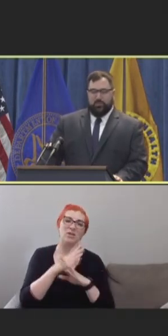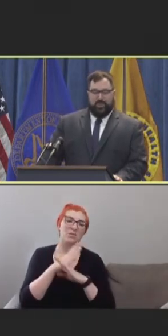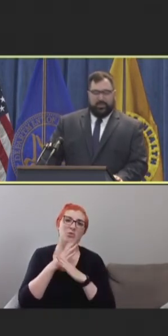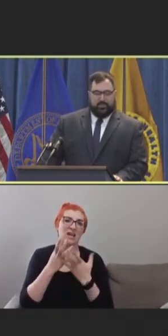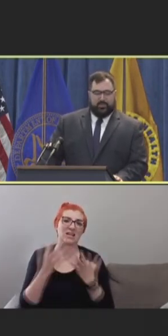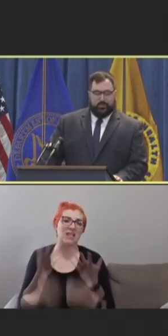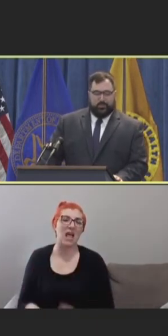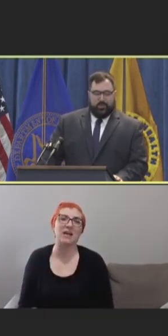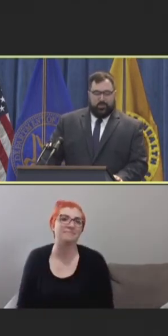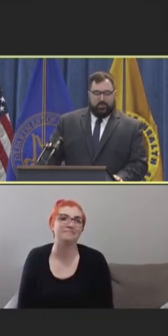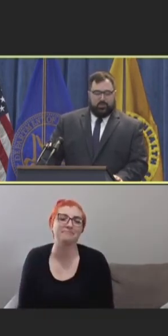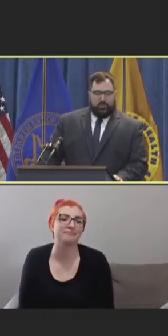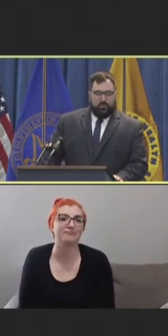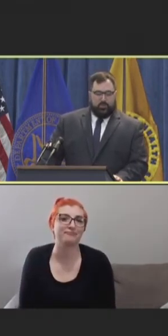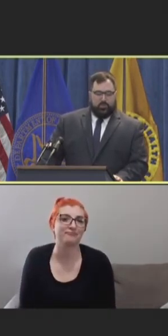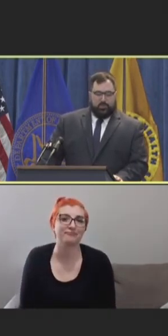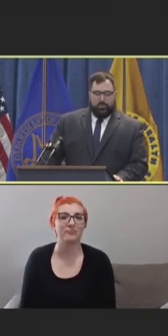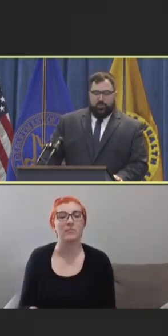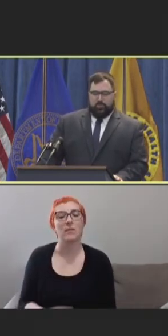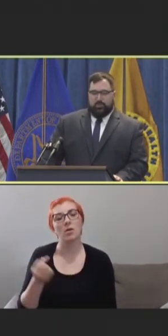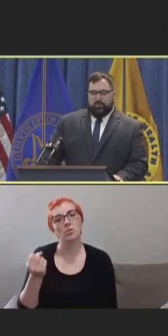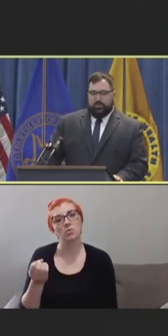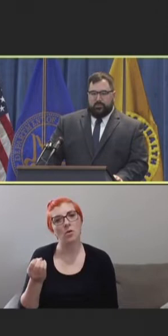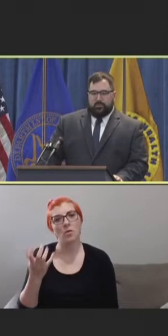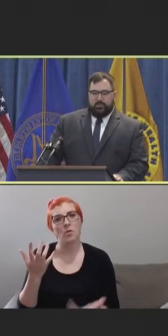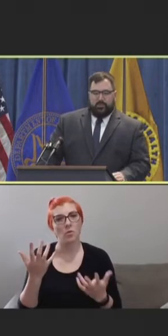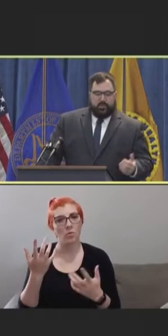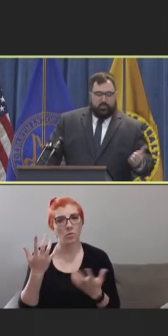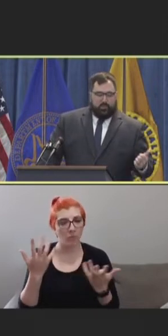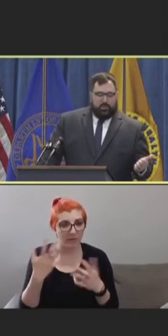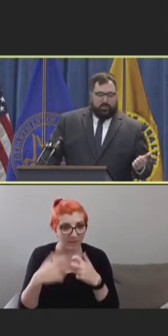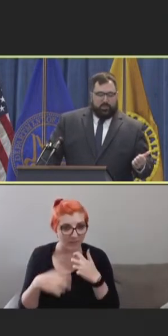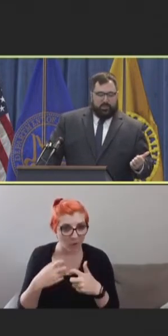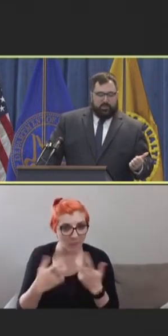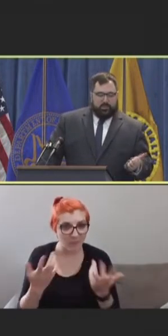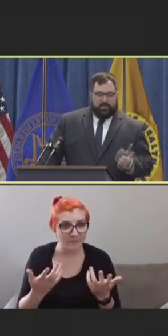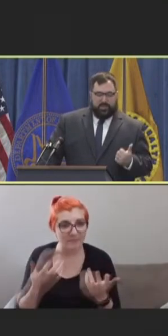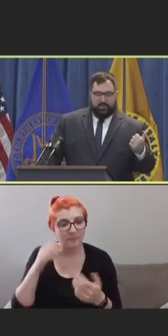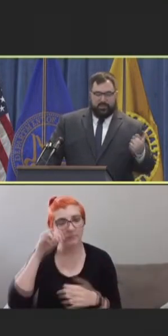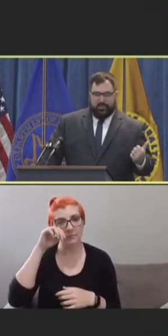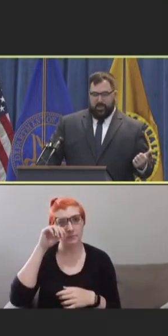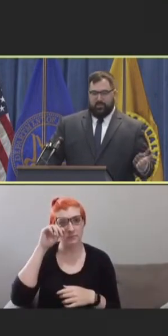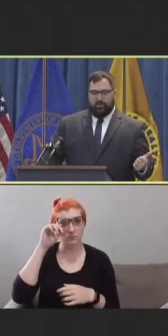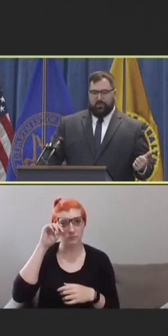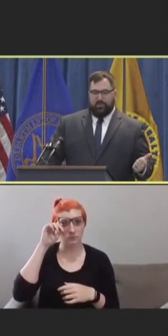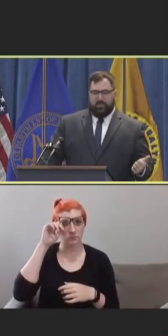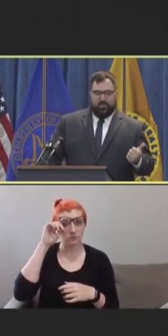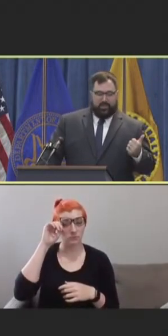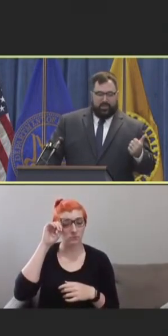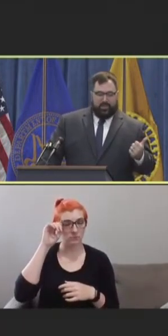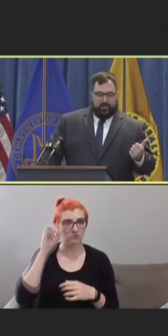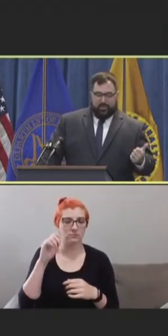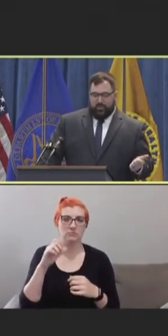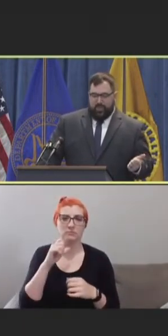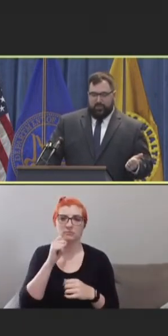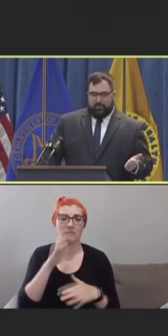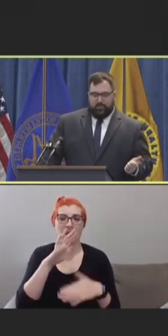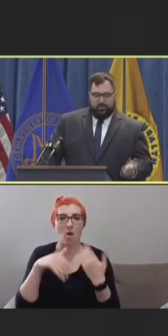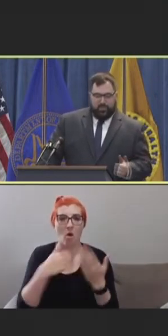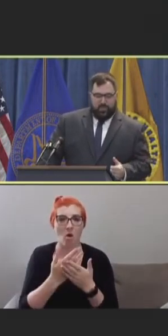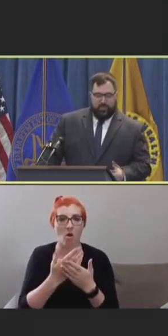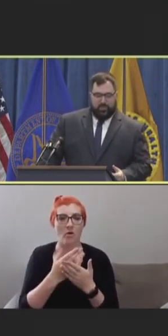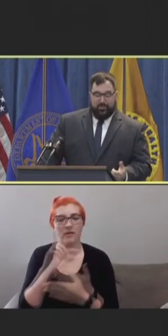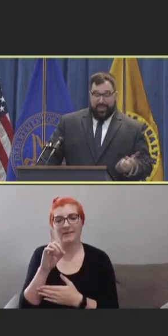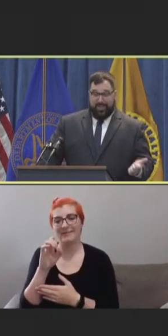we do vaccinate them. So what are the problems here? One is that not all of the demographics that we've